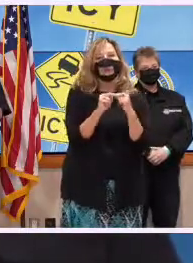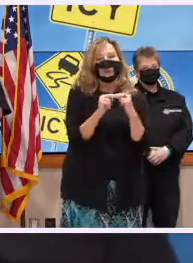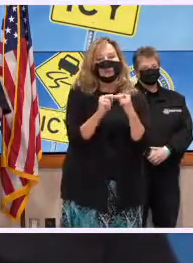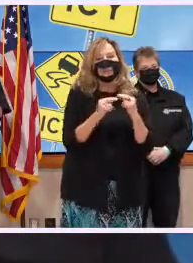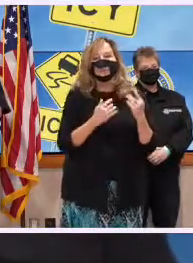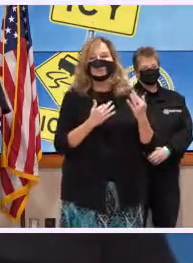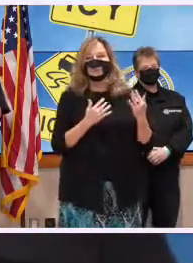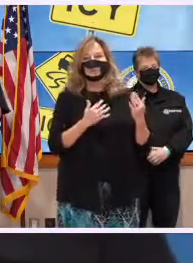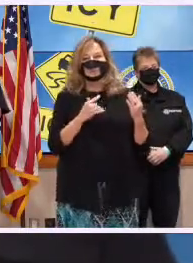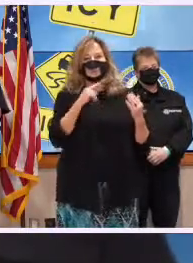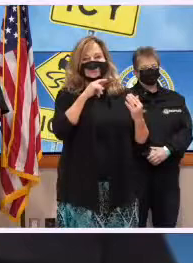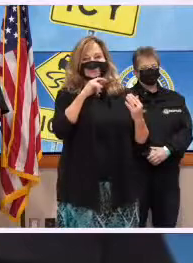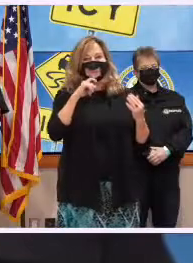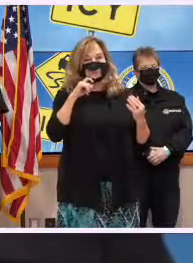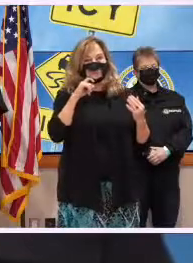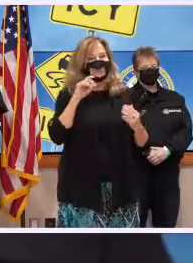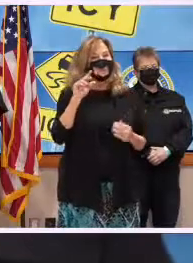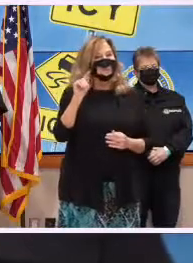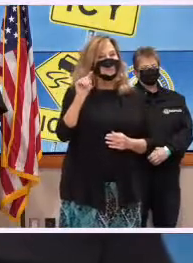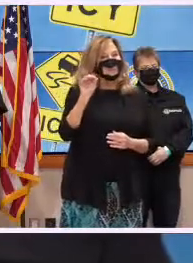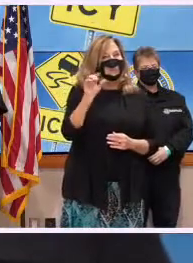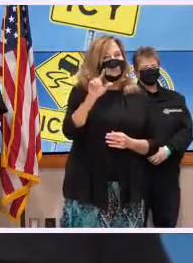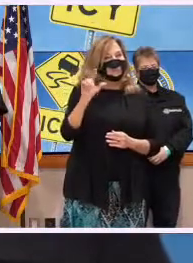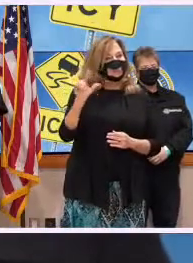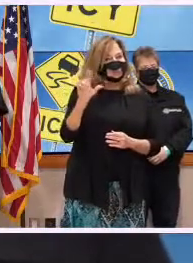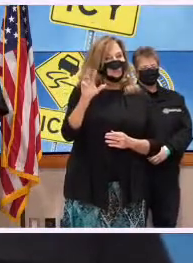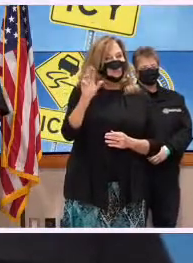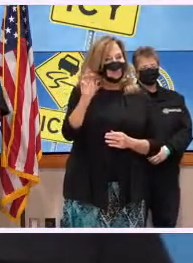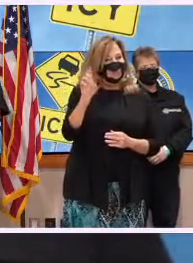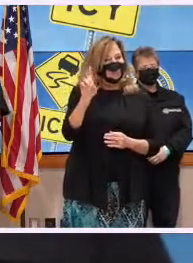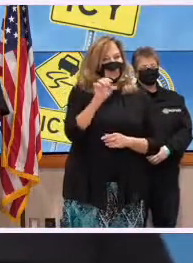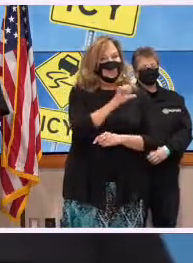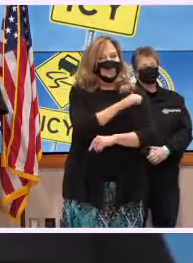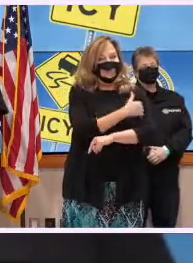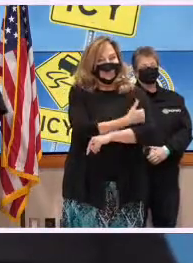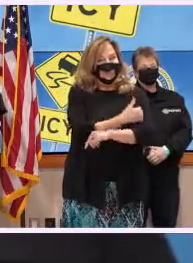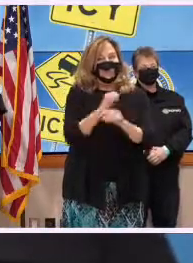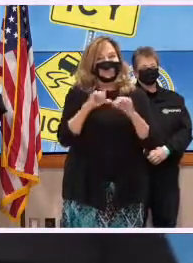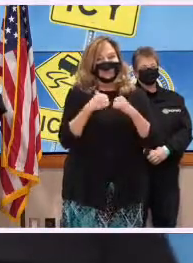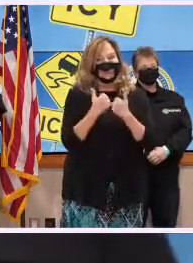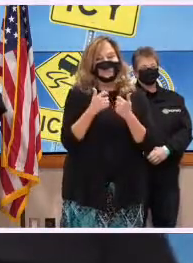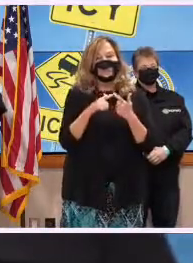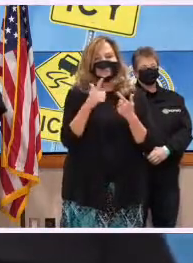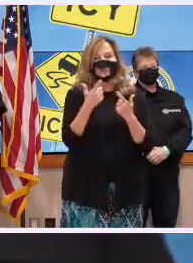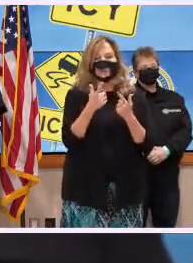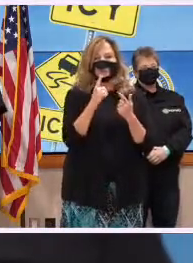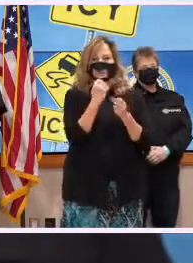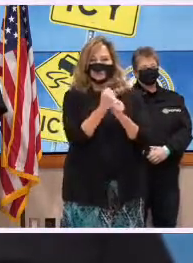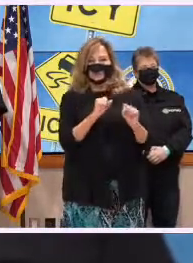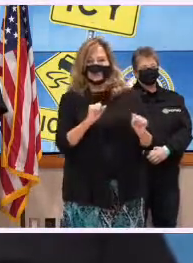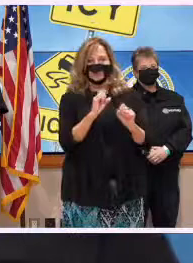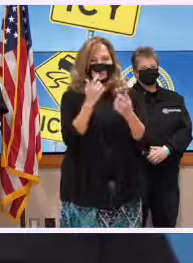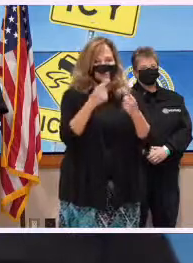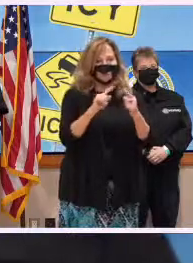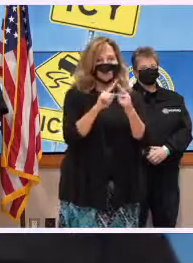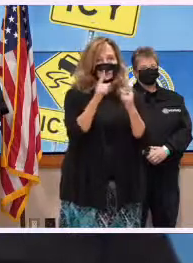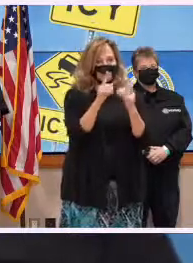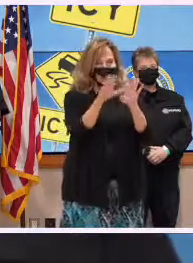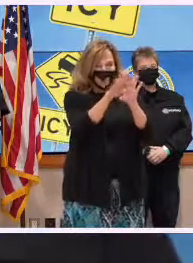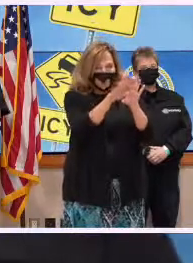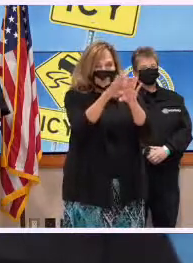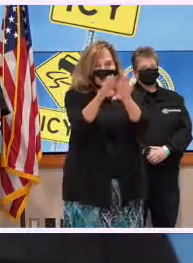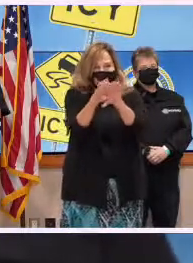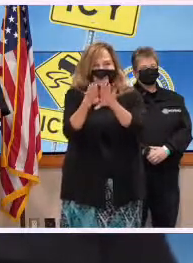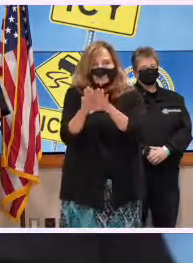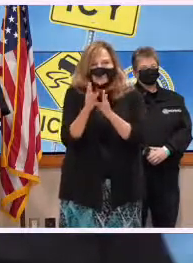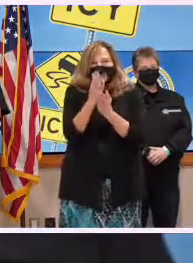dry. The Toll Road Authority, the Harris County Toll Road Authority, is also making precautions so that roads can be closed and treated. The